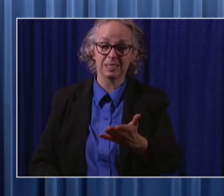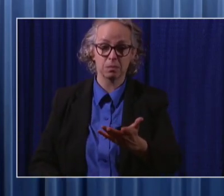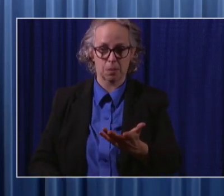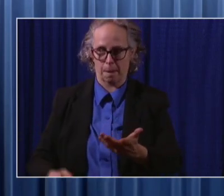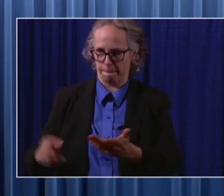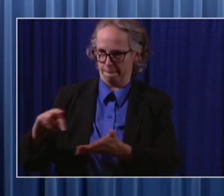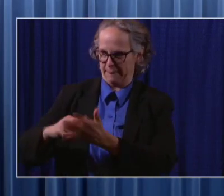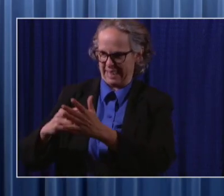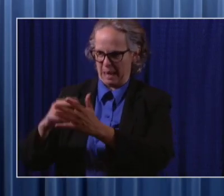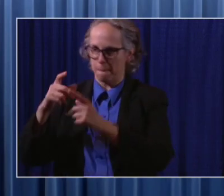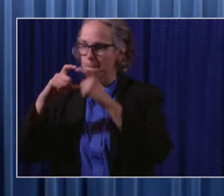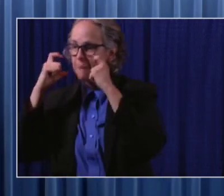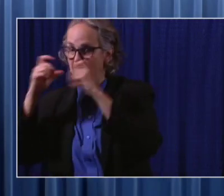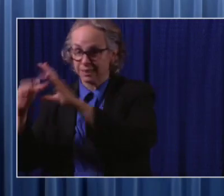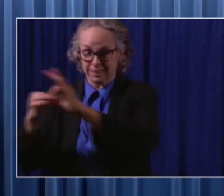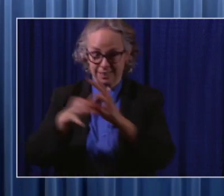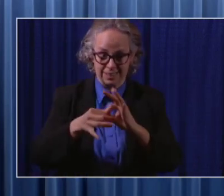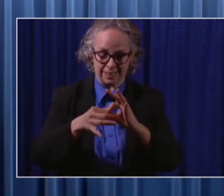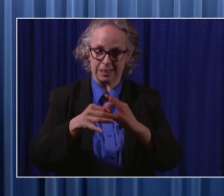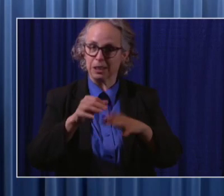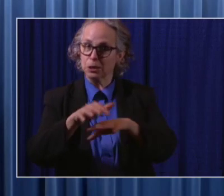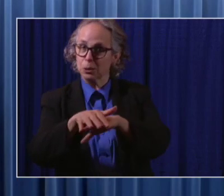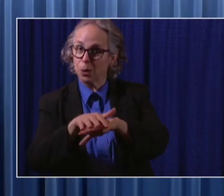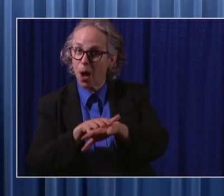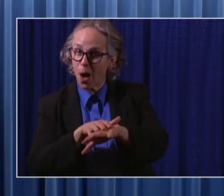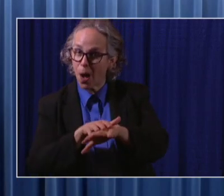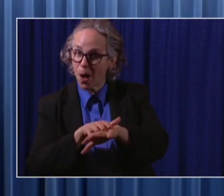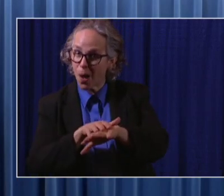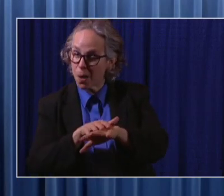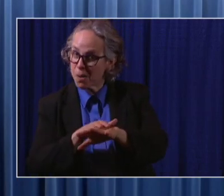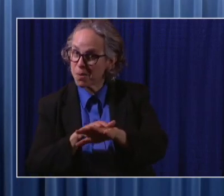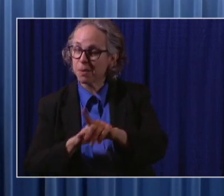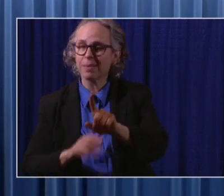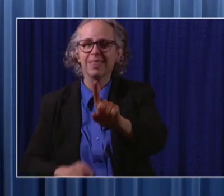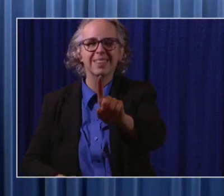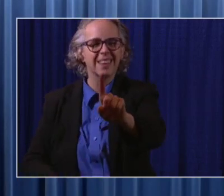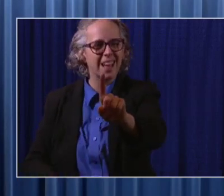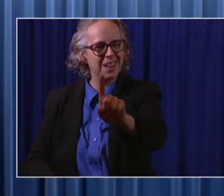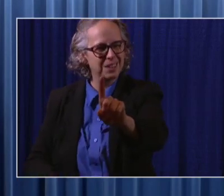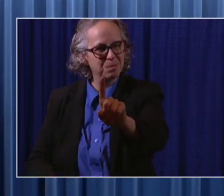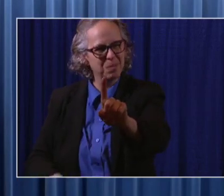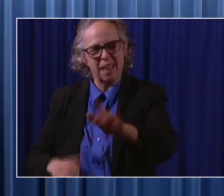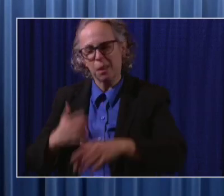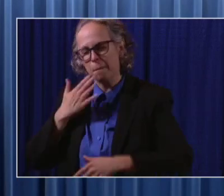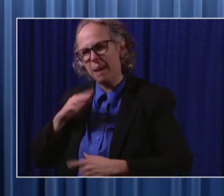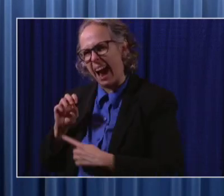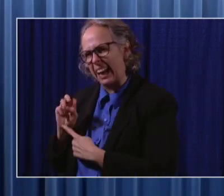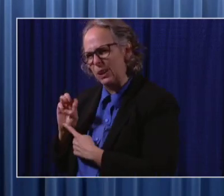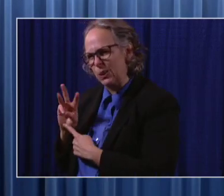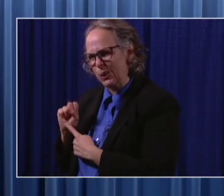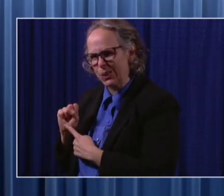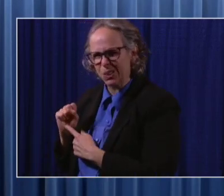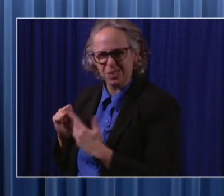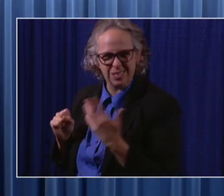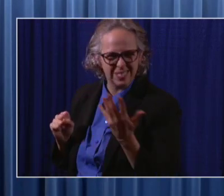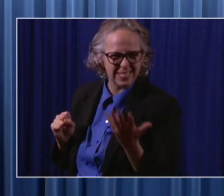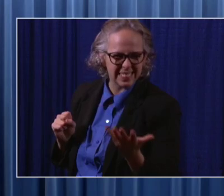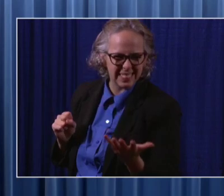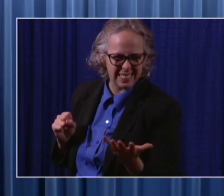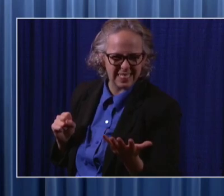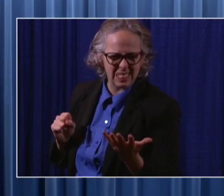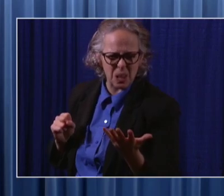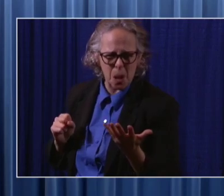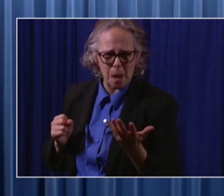The bad news. The bad news is that we have a lot more orange counties and a lot